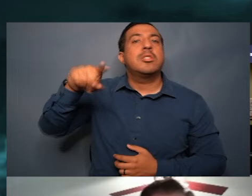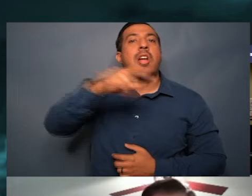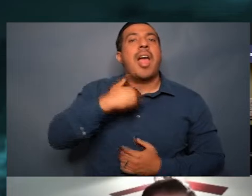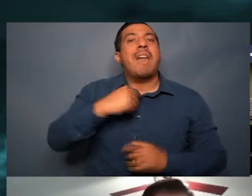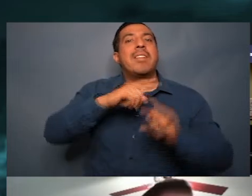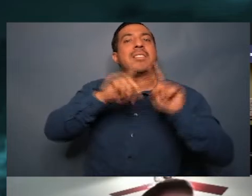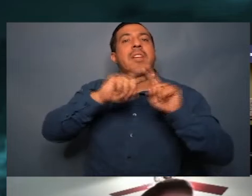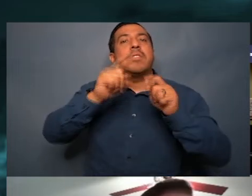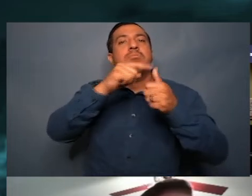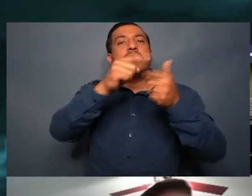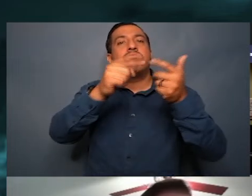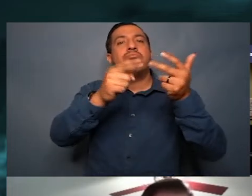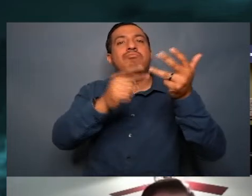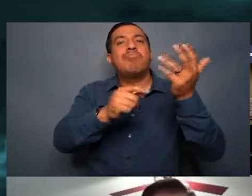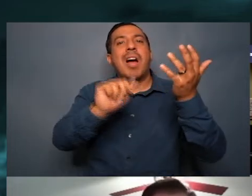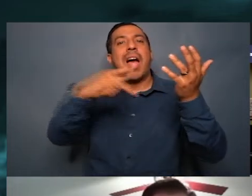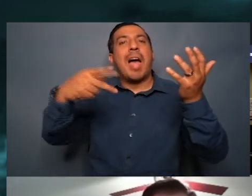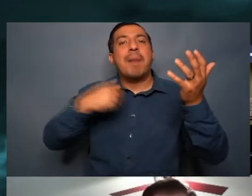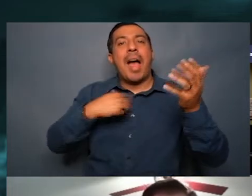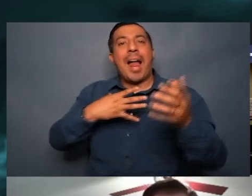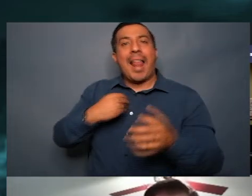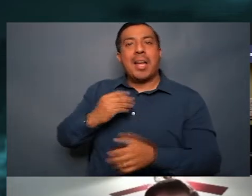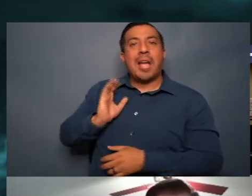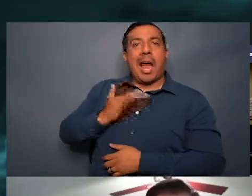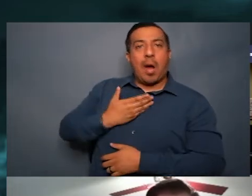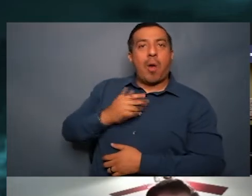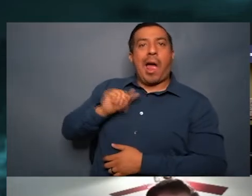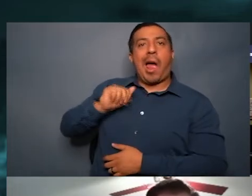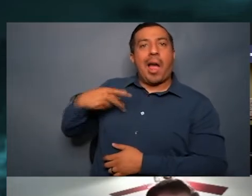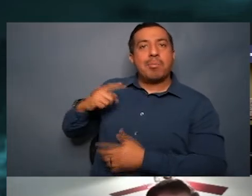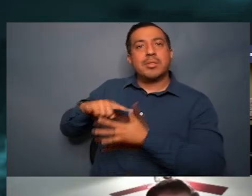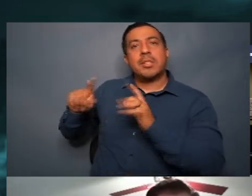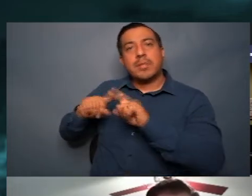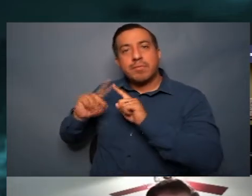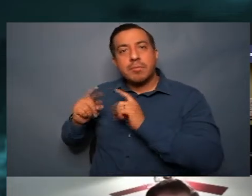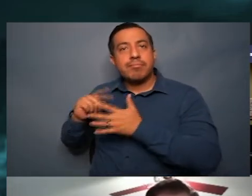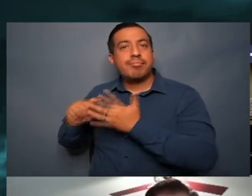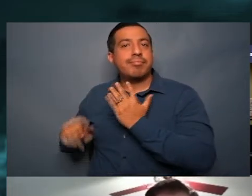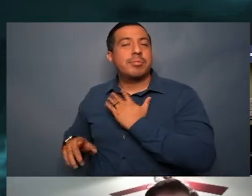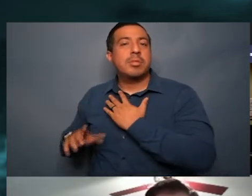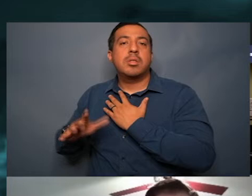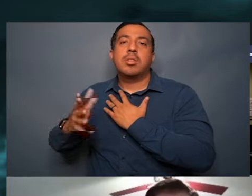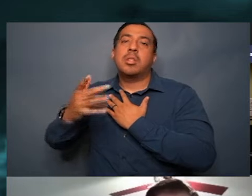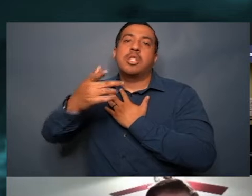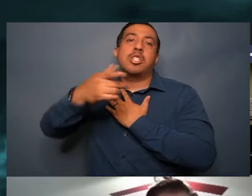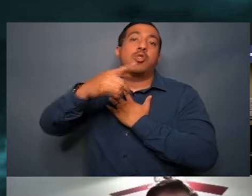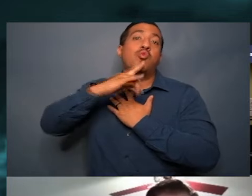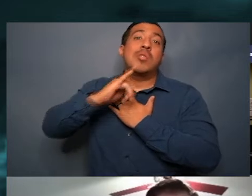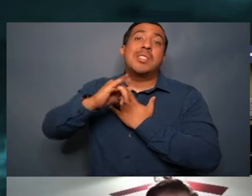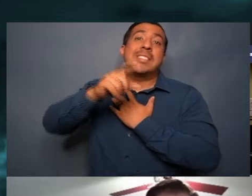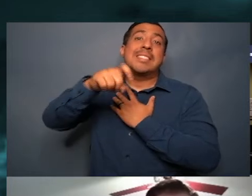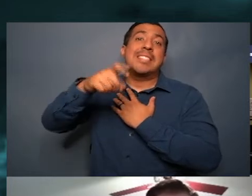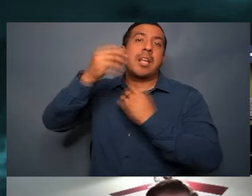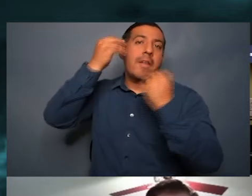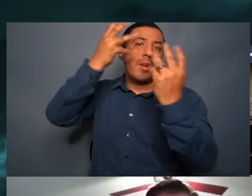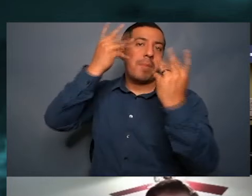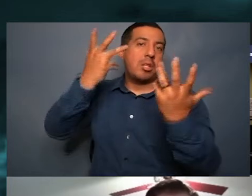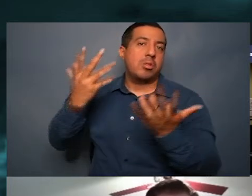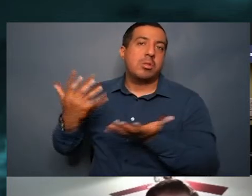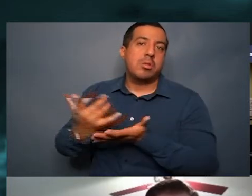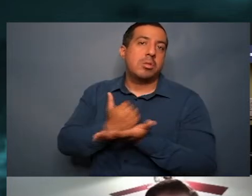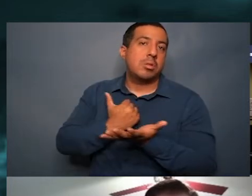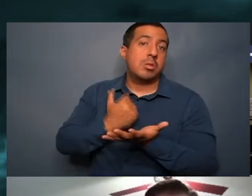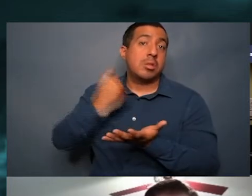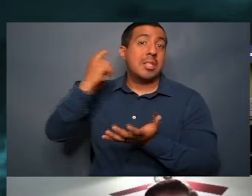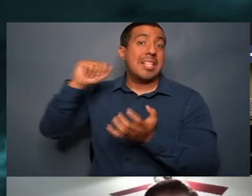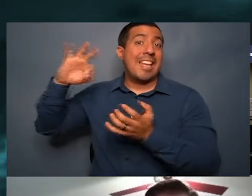things that they like about their apps, and I have things that I like about ours. The thing is to be informed. And honestly, in a